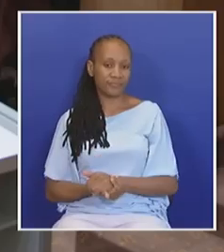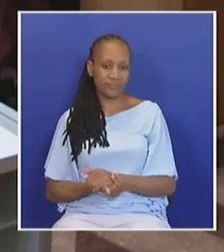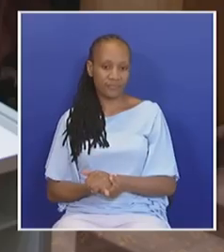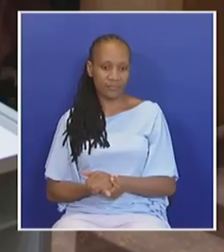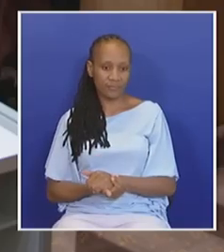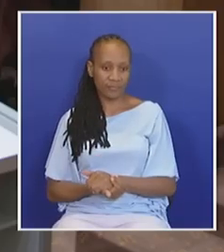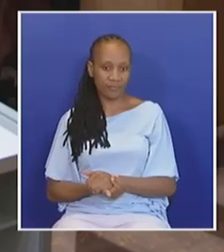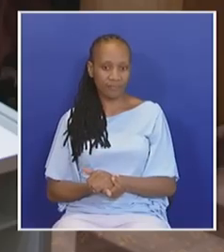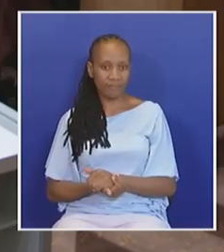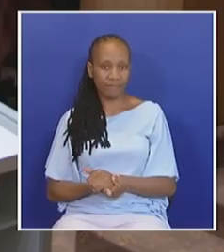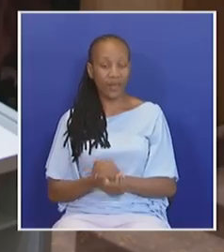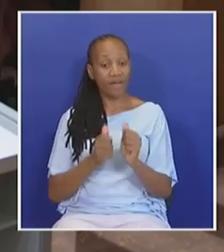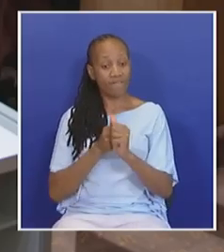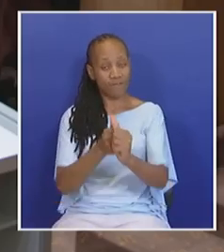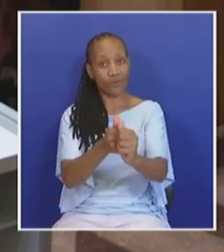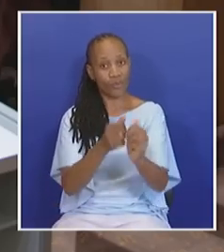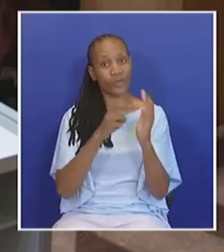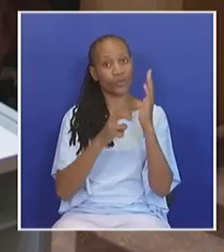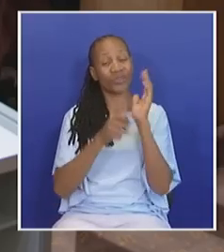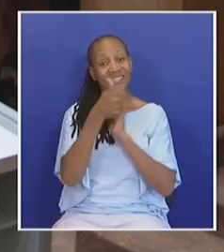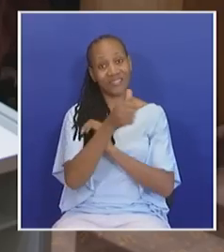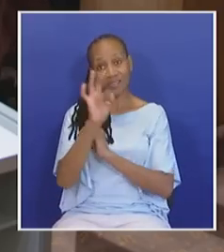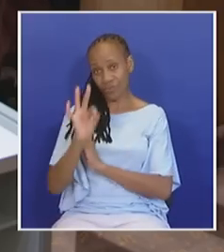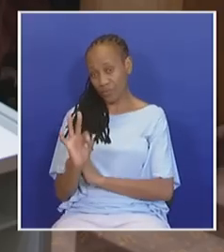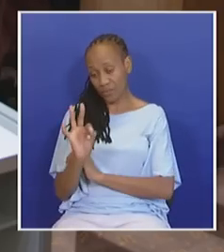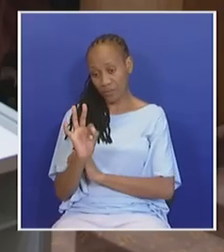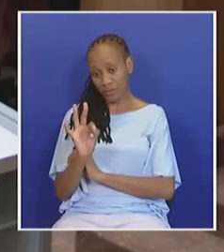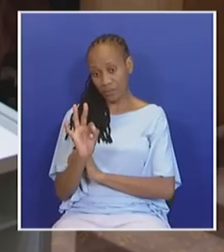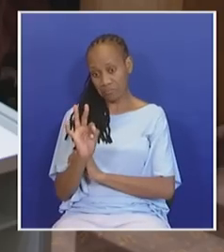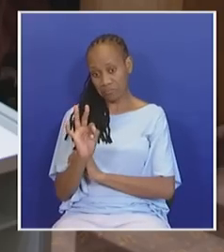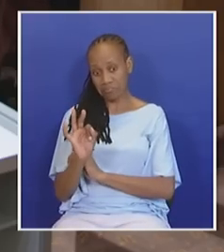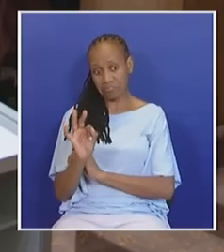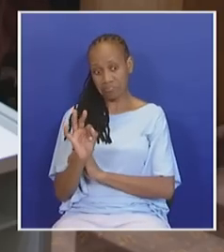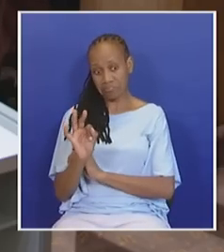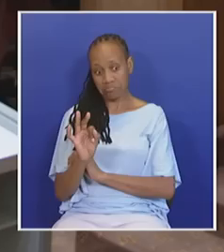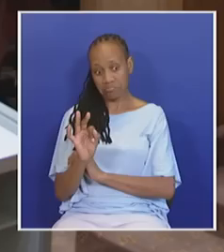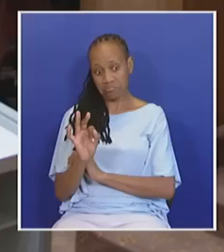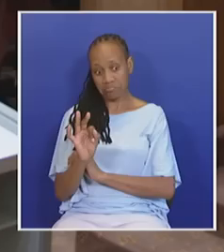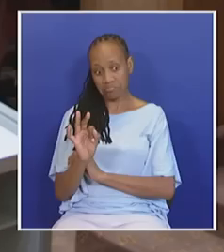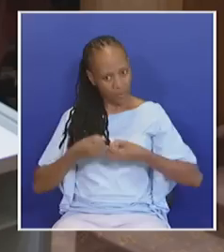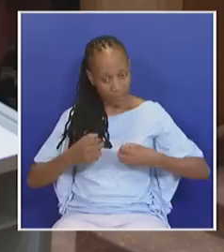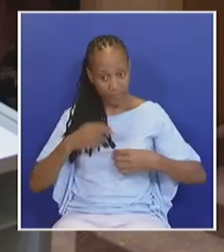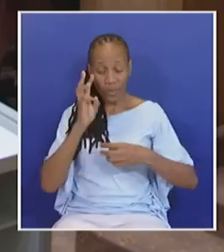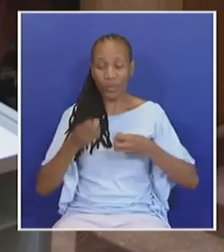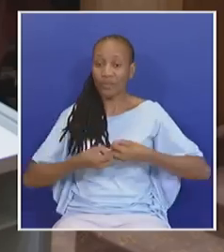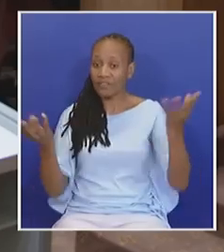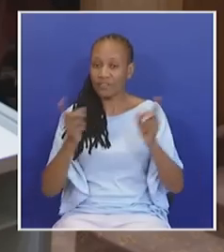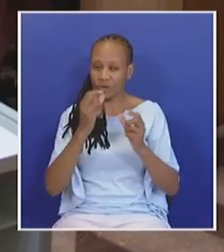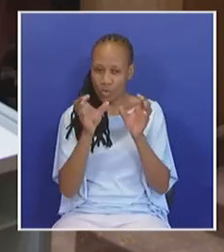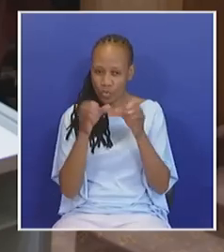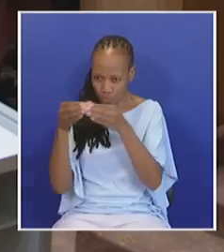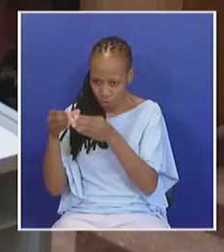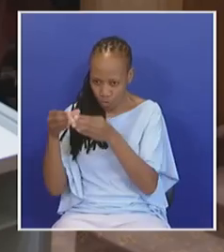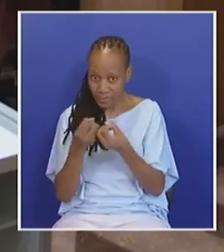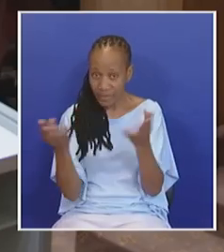In accordance with Rule 63, I will allow political parties to make their declarations to vote if